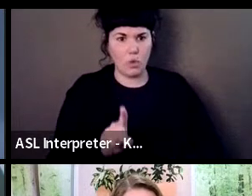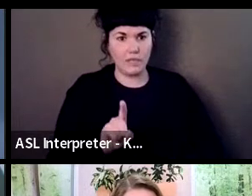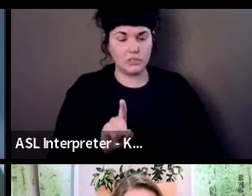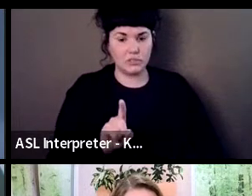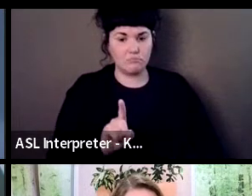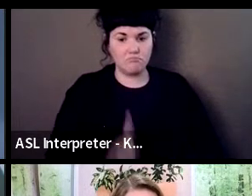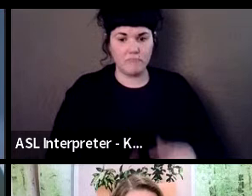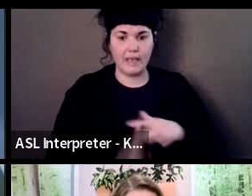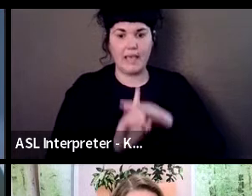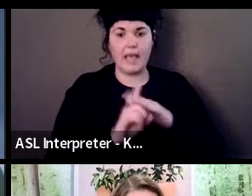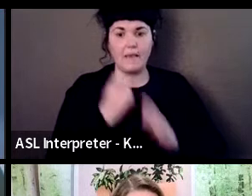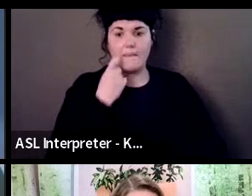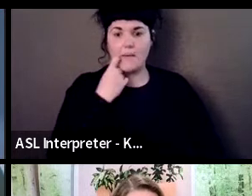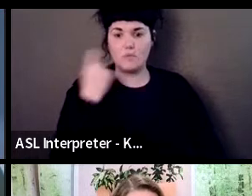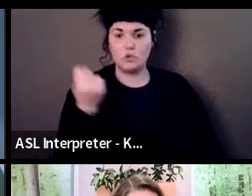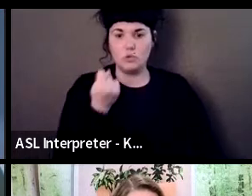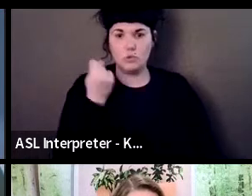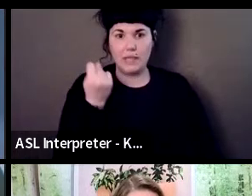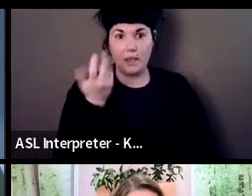Tuesday.